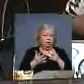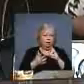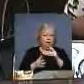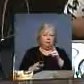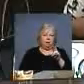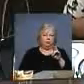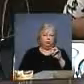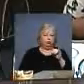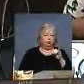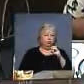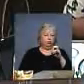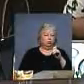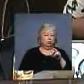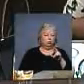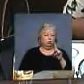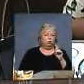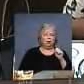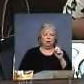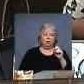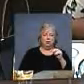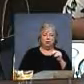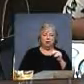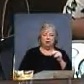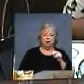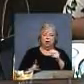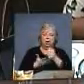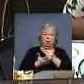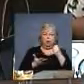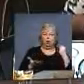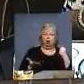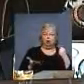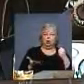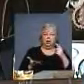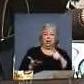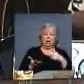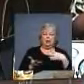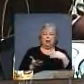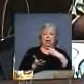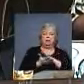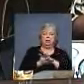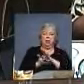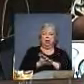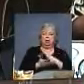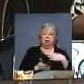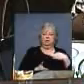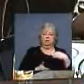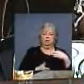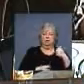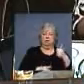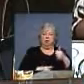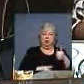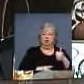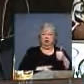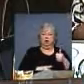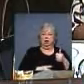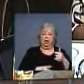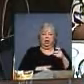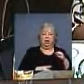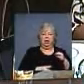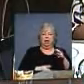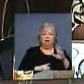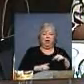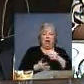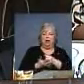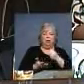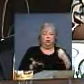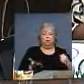Mr. Richardson pulled his application voluntarily. If he had not done so, it would have already been voted on by